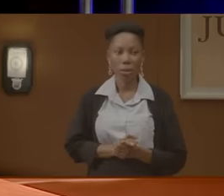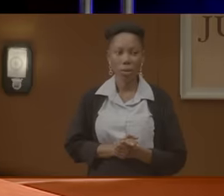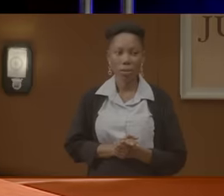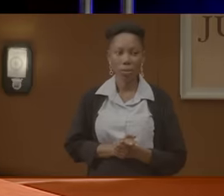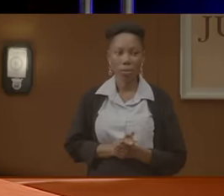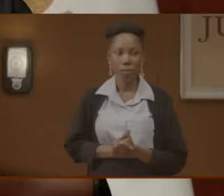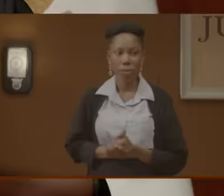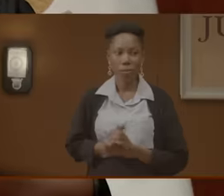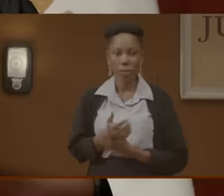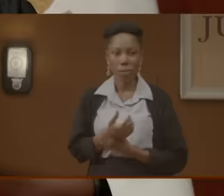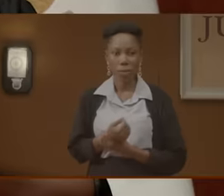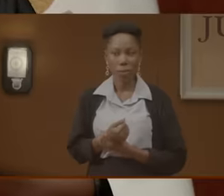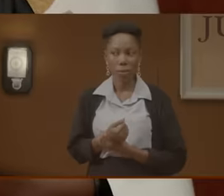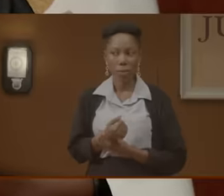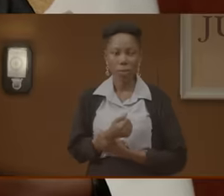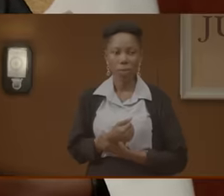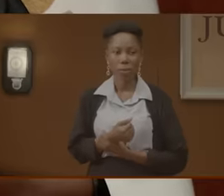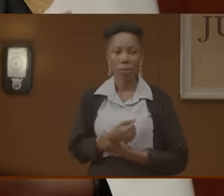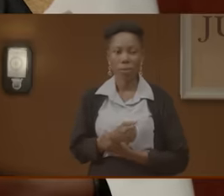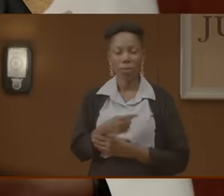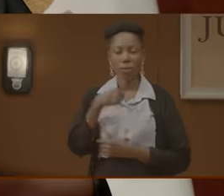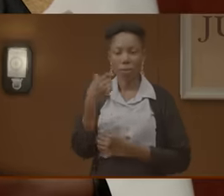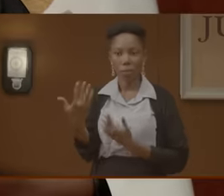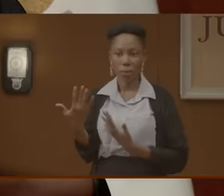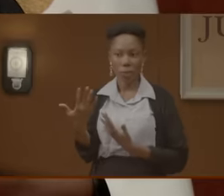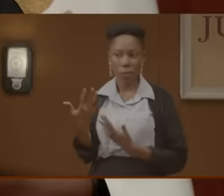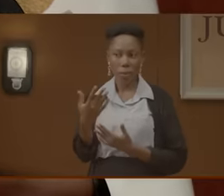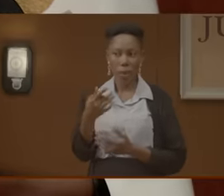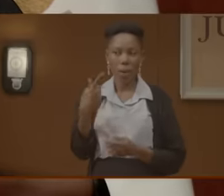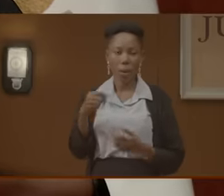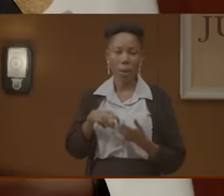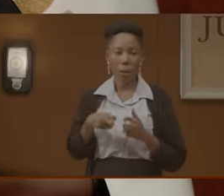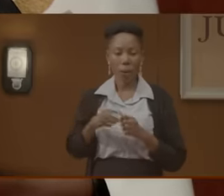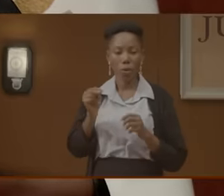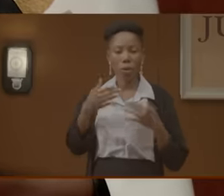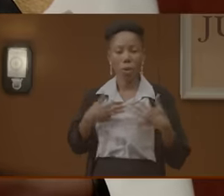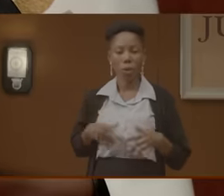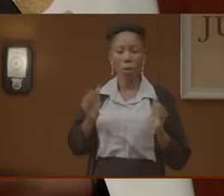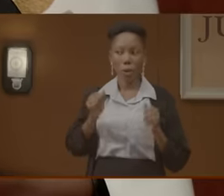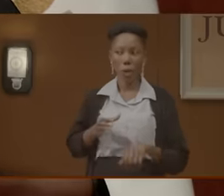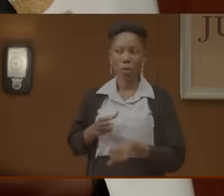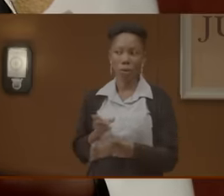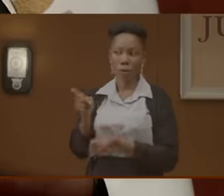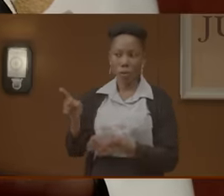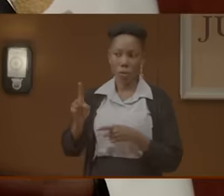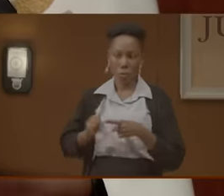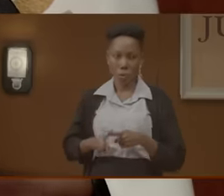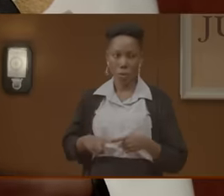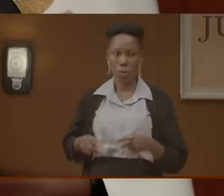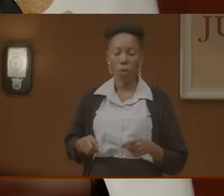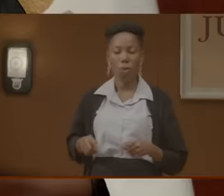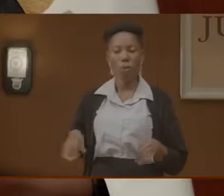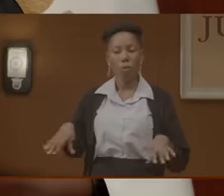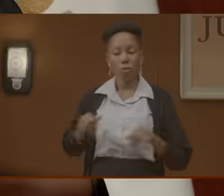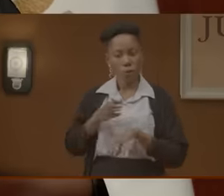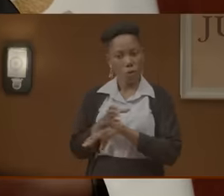unless you've made up. Look, let me listen. Don't talk over me. The issue is nobody can force you to stay married to her if you don't want to. Yes, ma'am. That is the